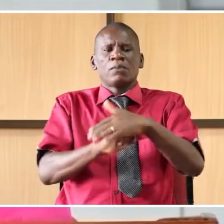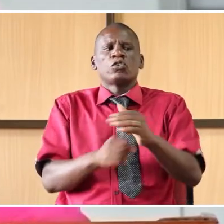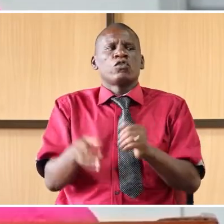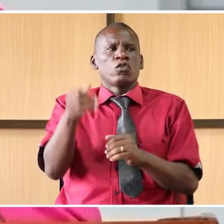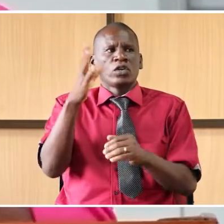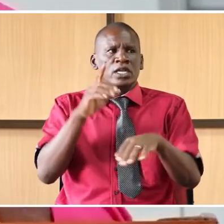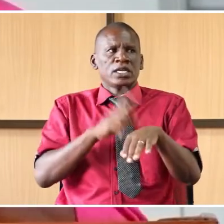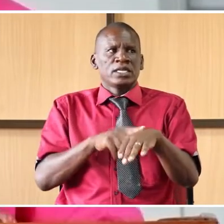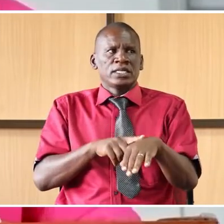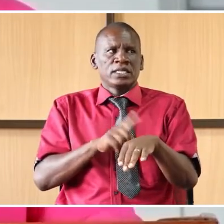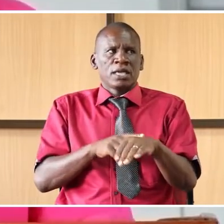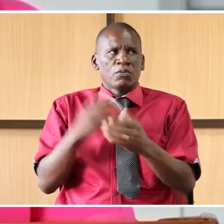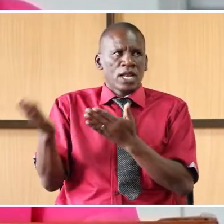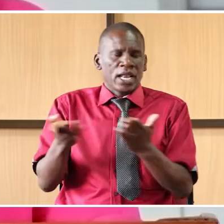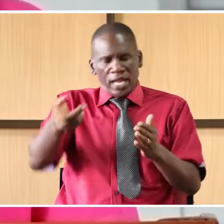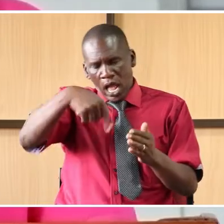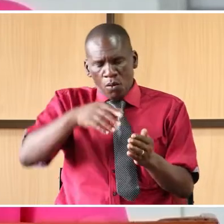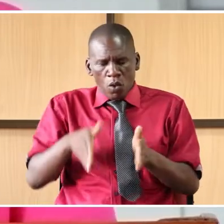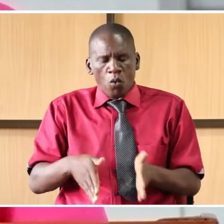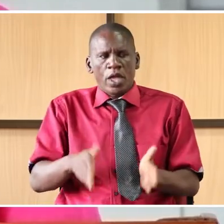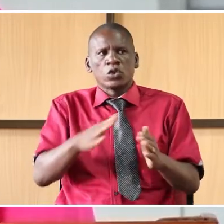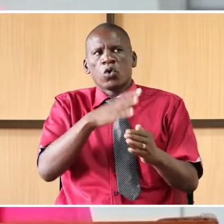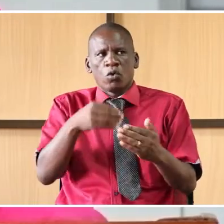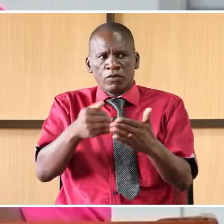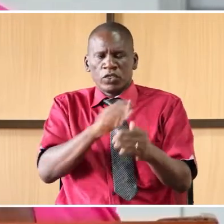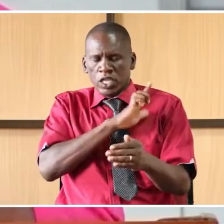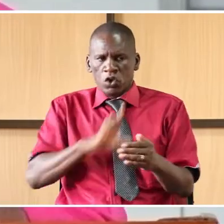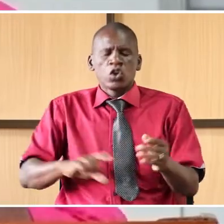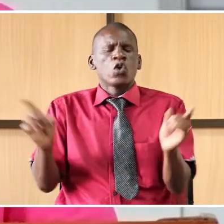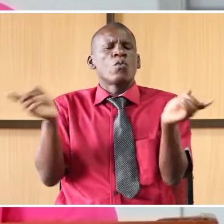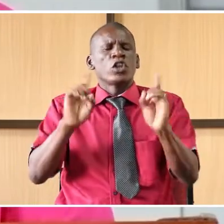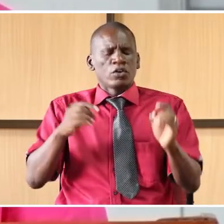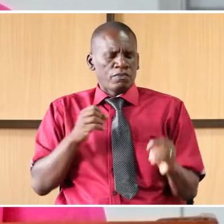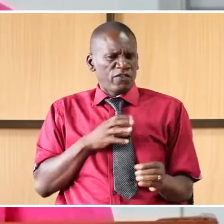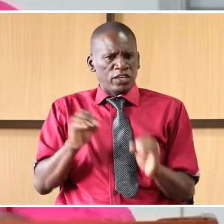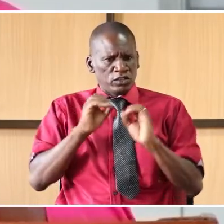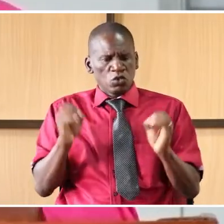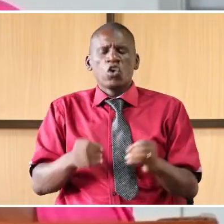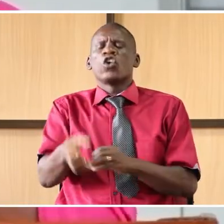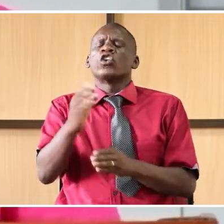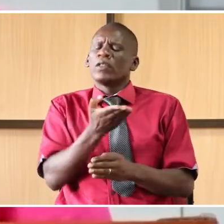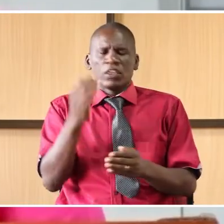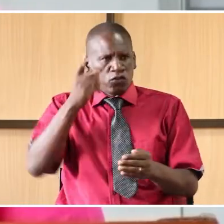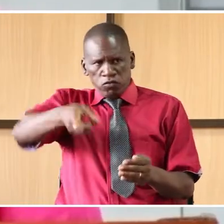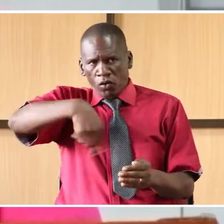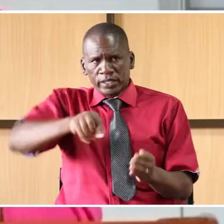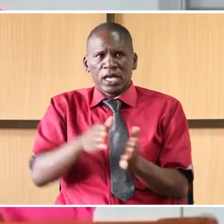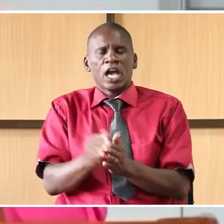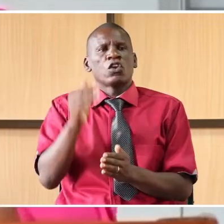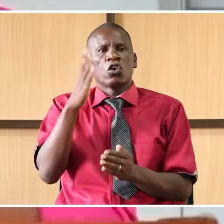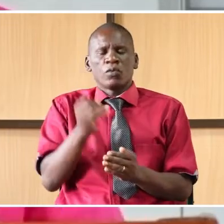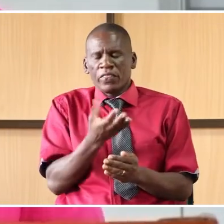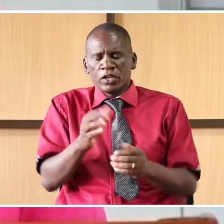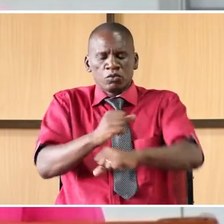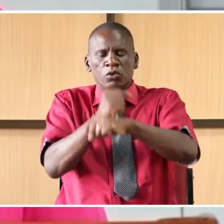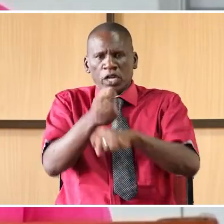Lord, when we let our roots go in the Lord, we shall not be shaken. He will be there for us. He will be there